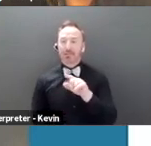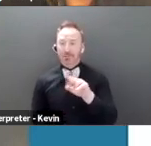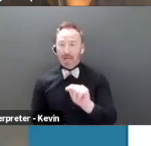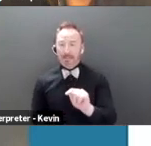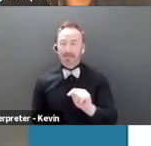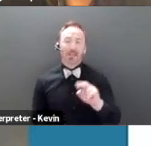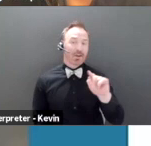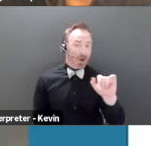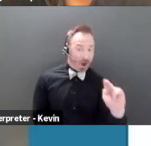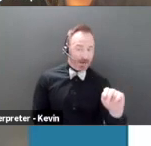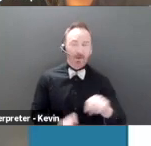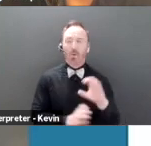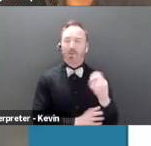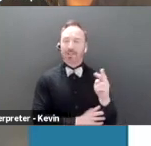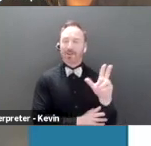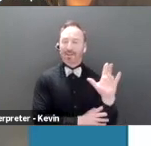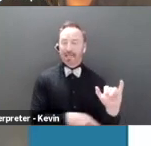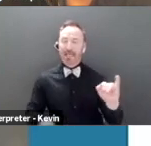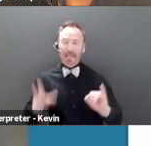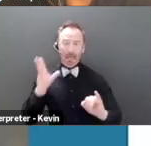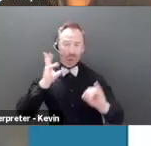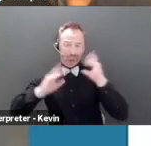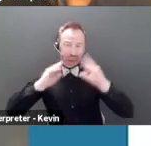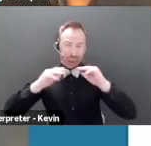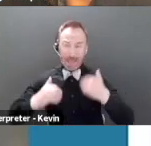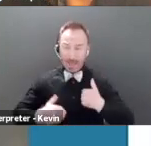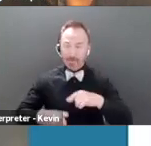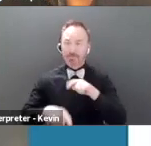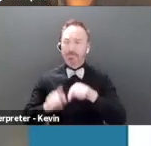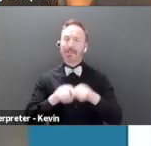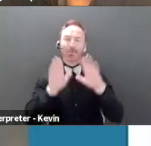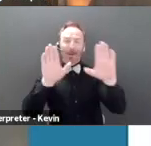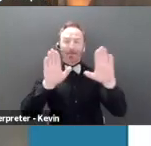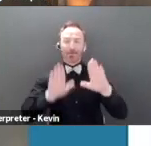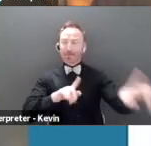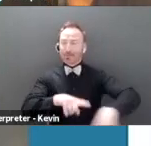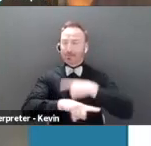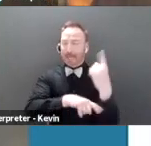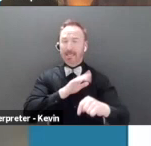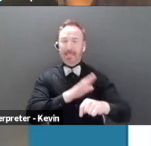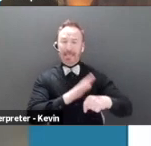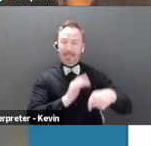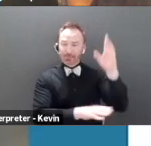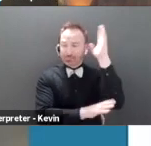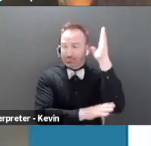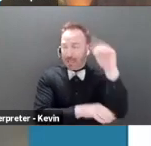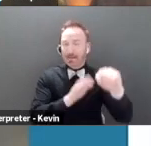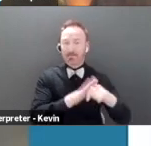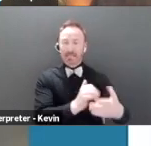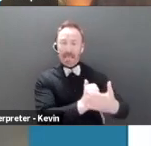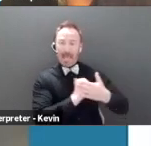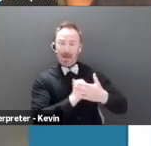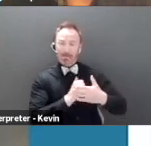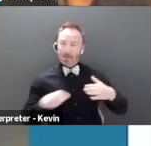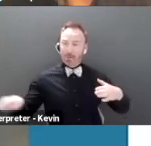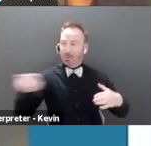very experienced and will be wonderful talking to us today and helping the founders